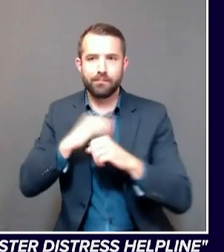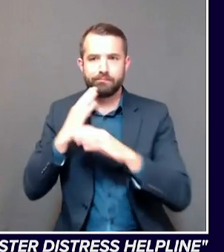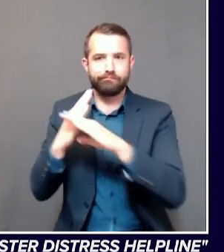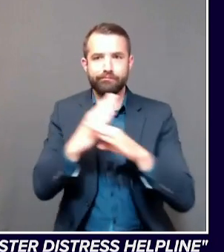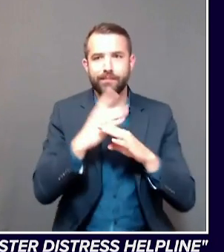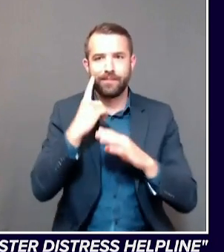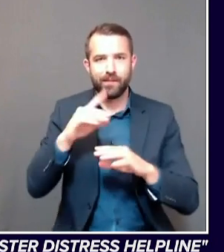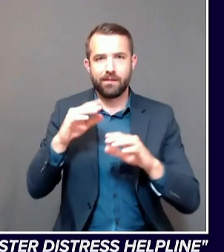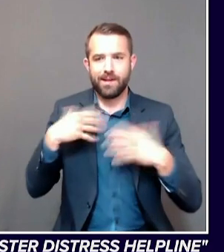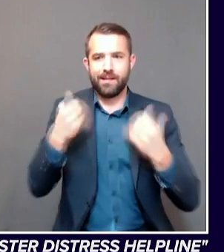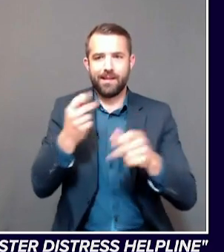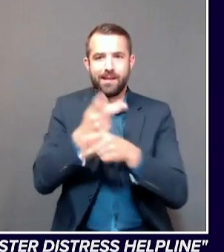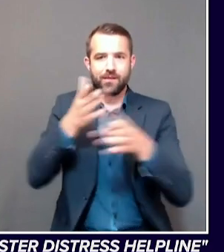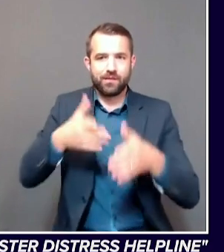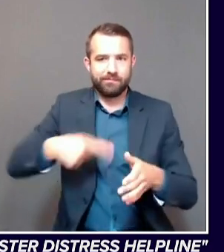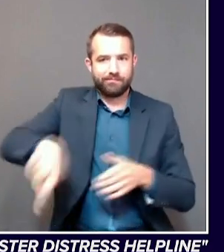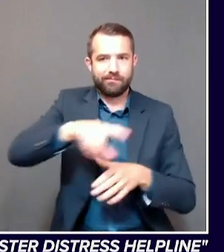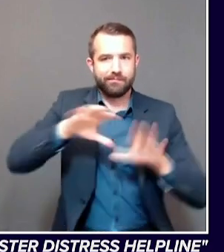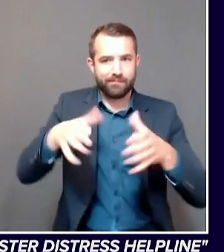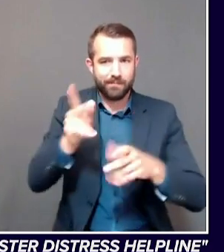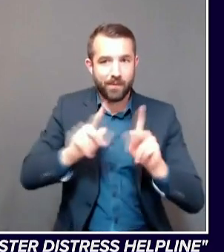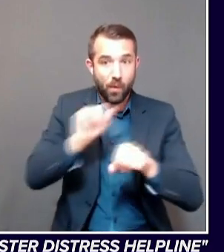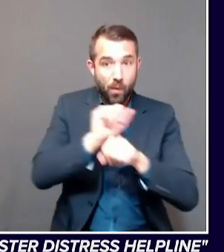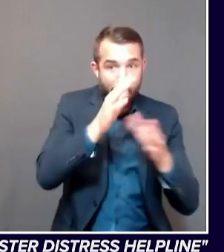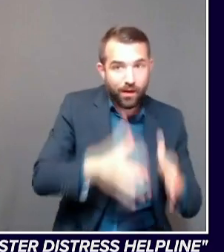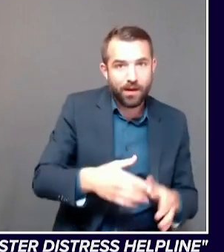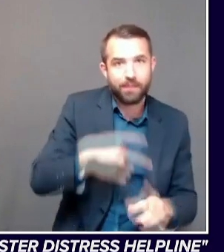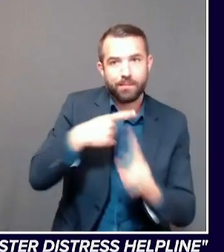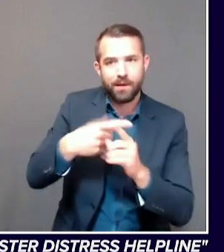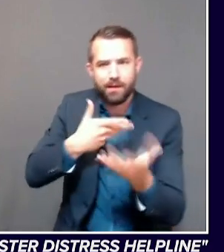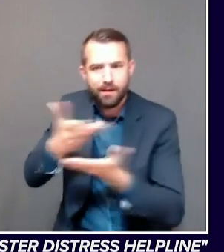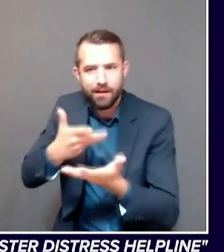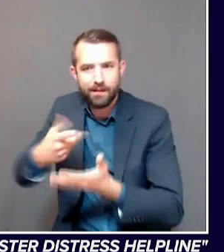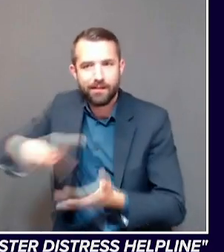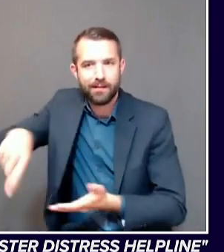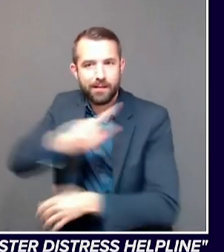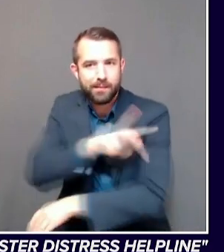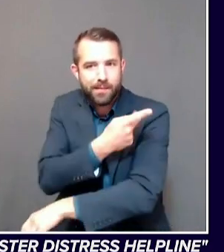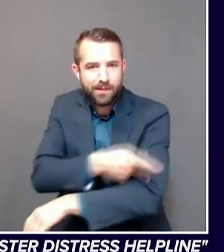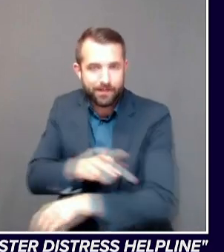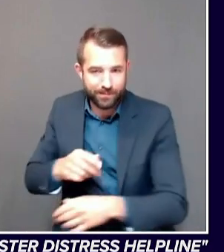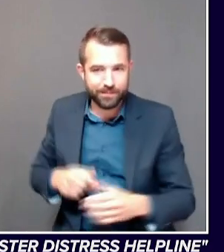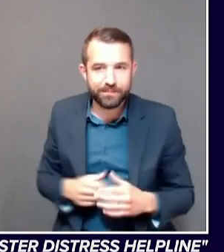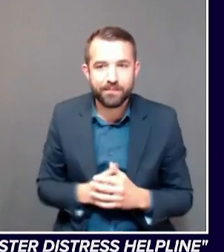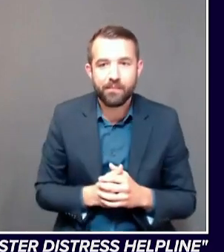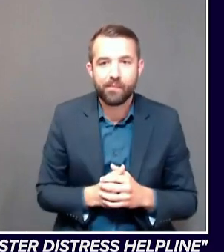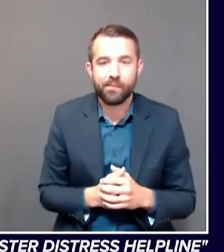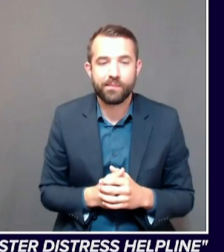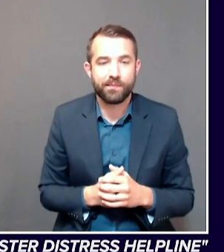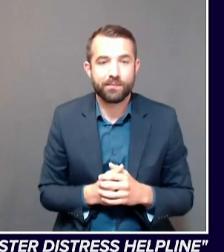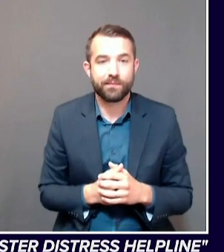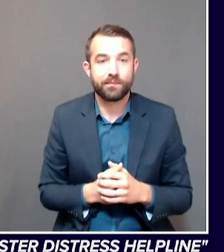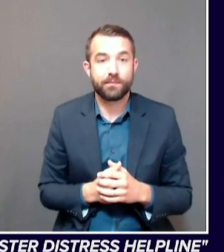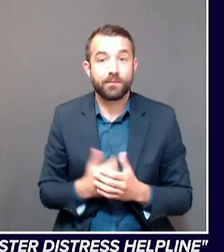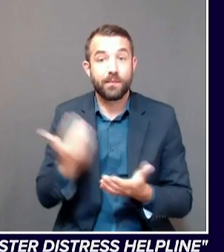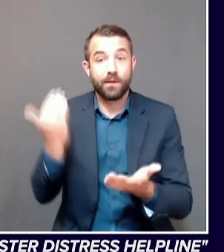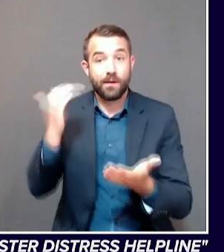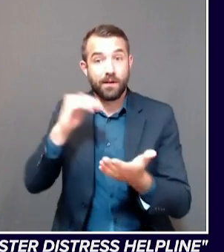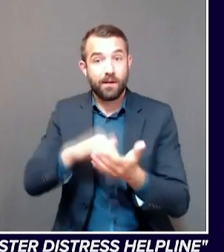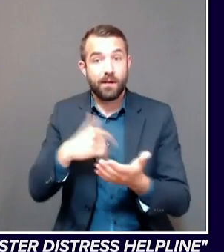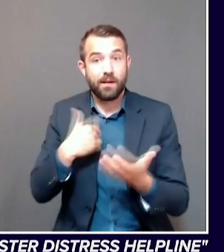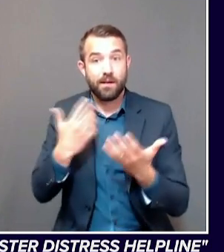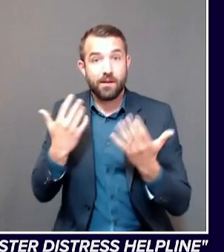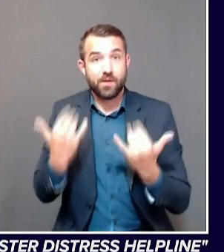and patients in Maine safe, and making sure they are getting the healthcare that they need. We'd again like to